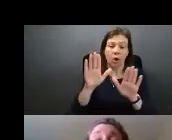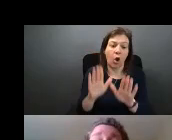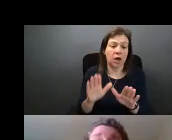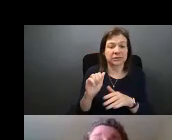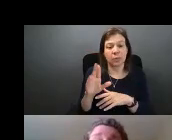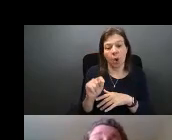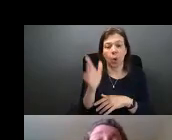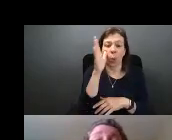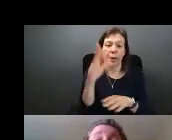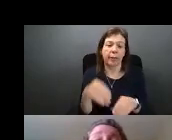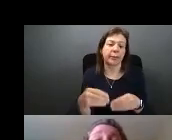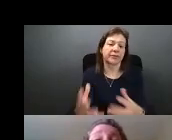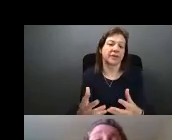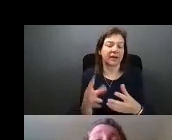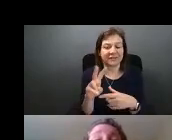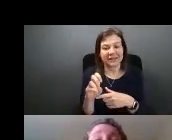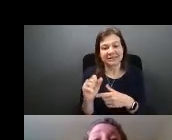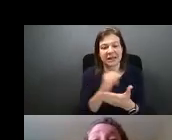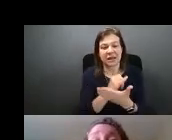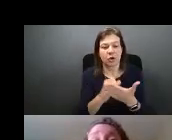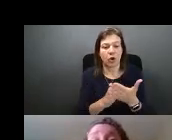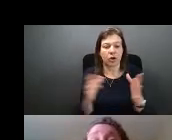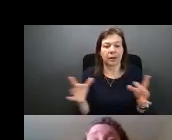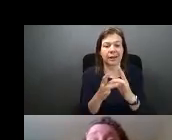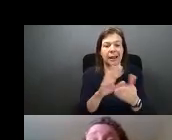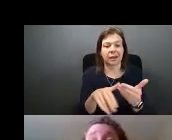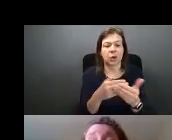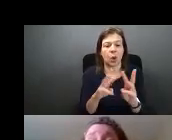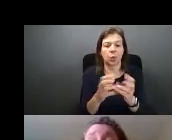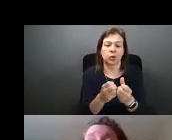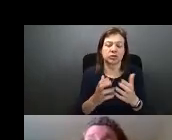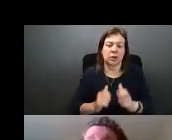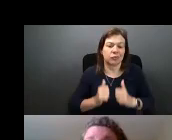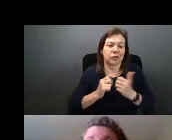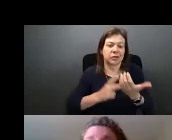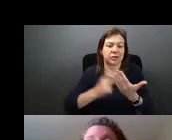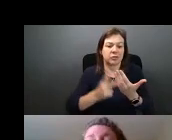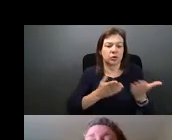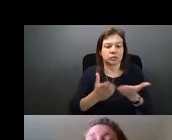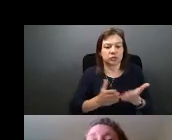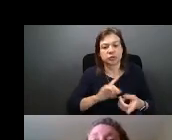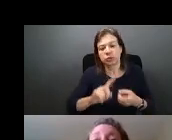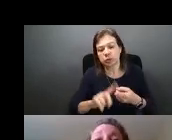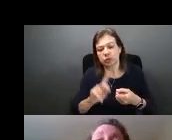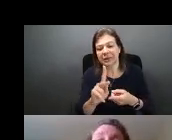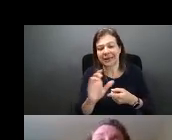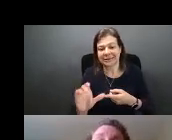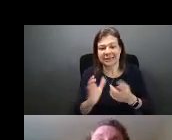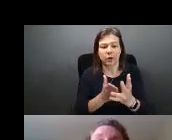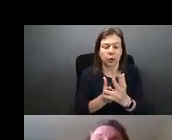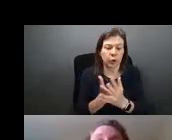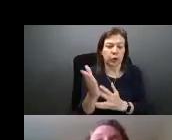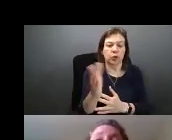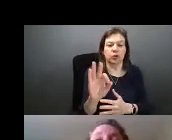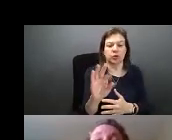Arts will provide VSA Arts Connect All workshop residency program services to the Kennedy